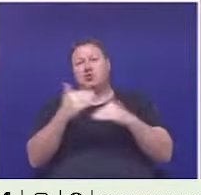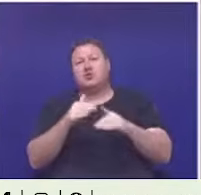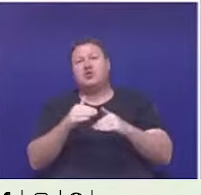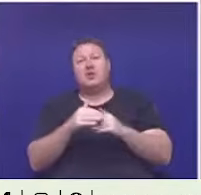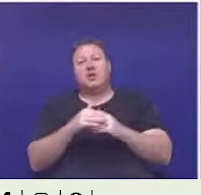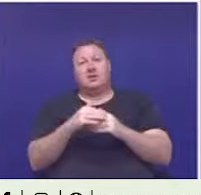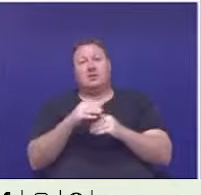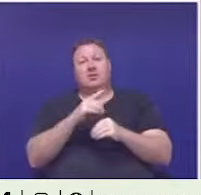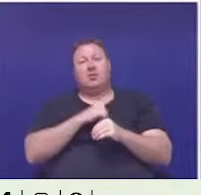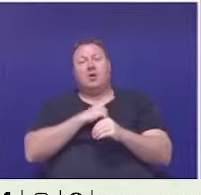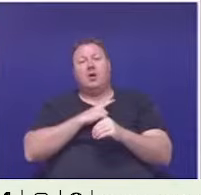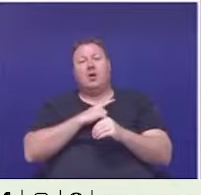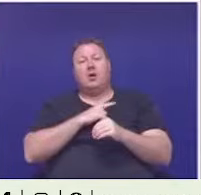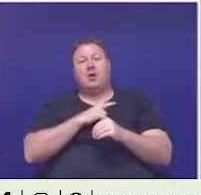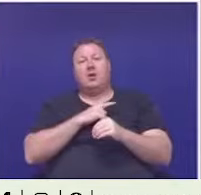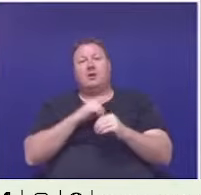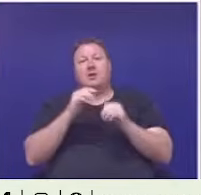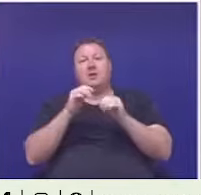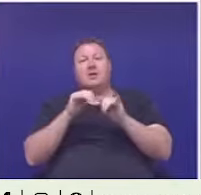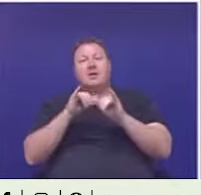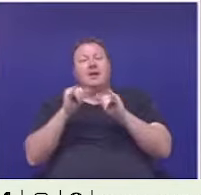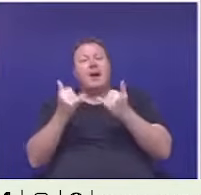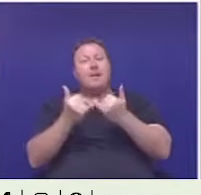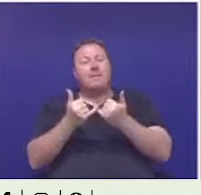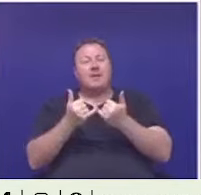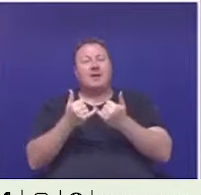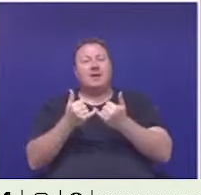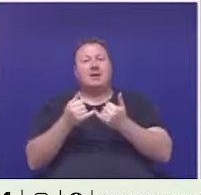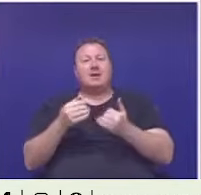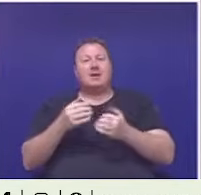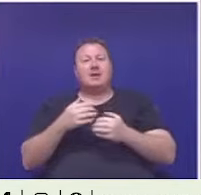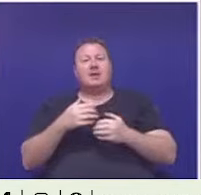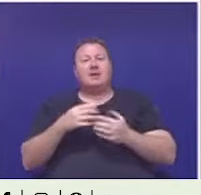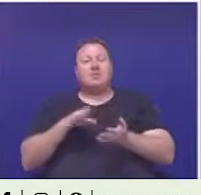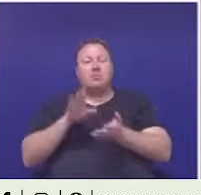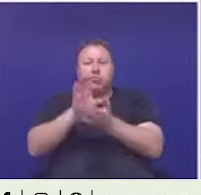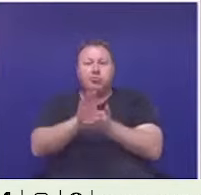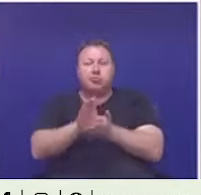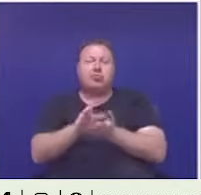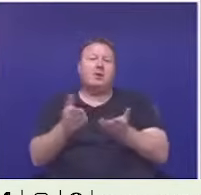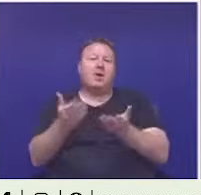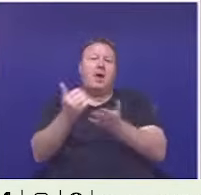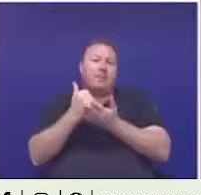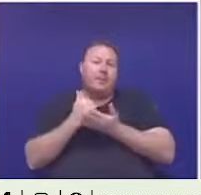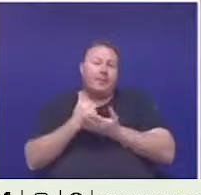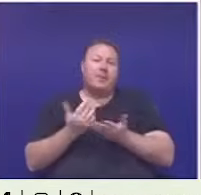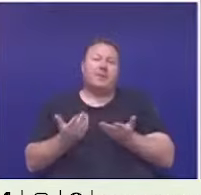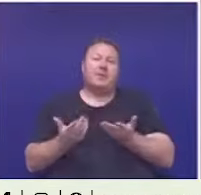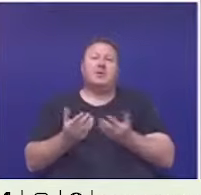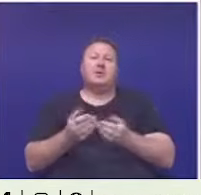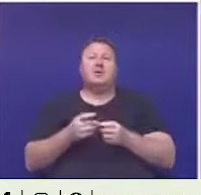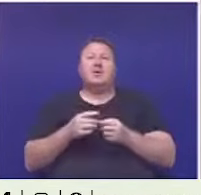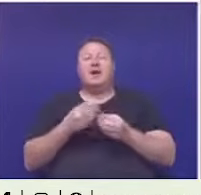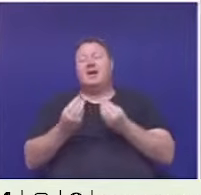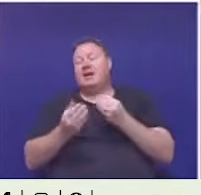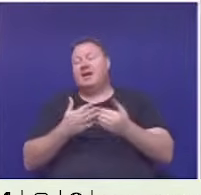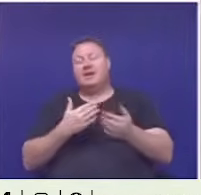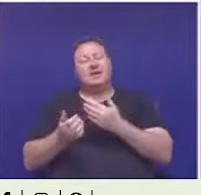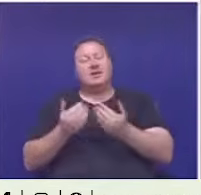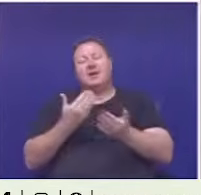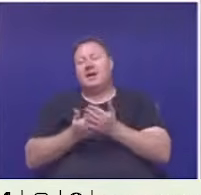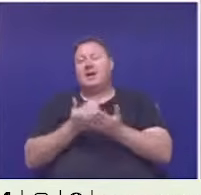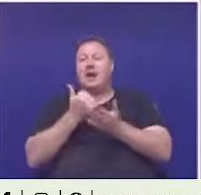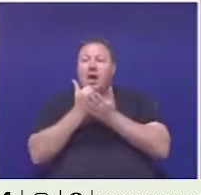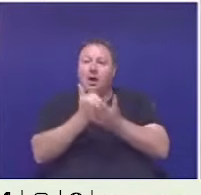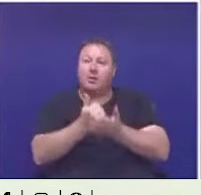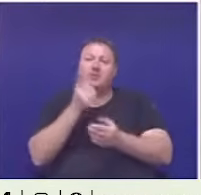using the generosity of corporate partners. But what I'm trying to say, if it's something that can help teachers or that can help learners